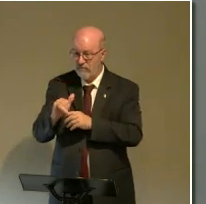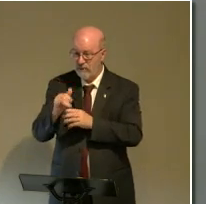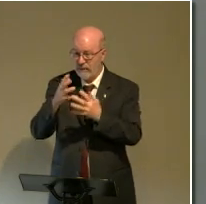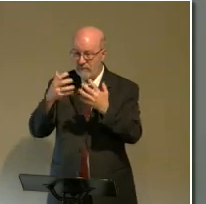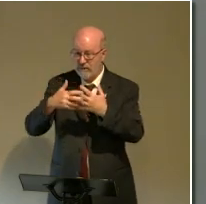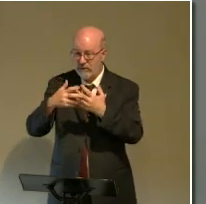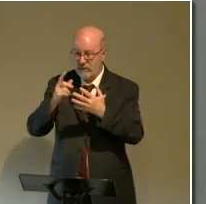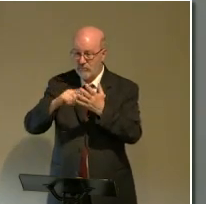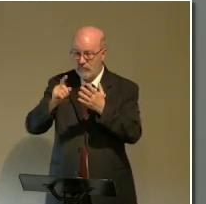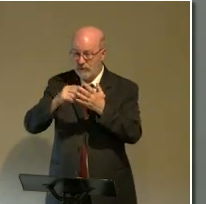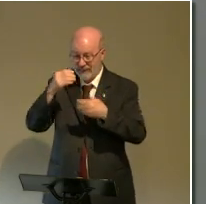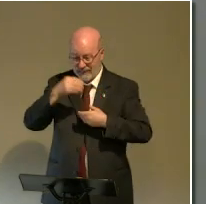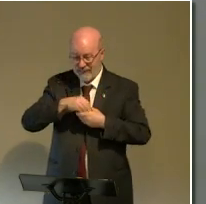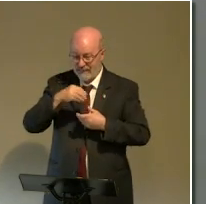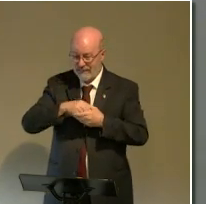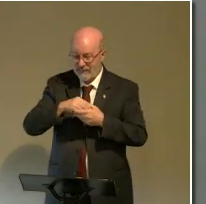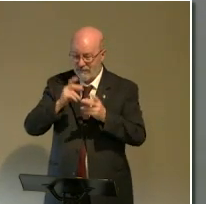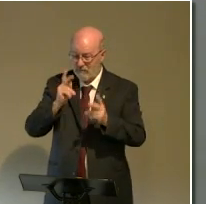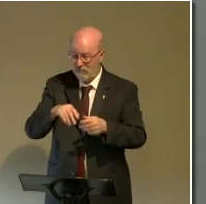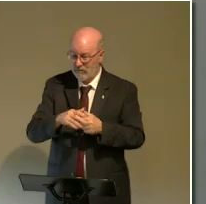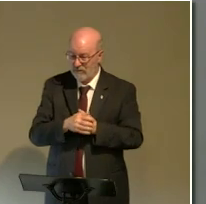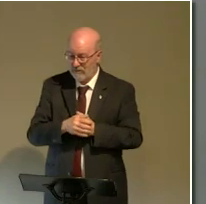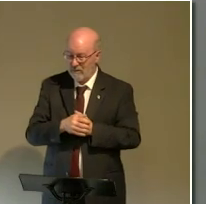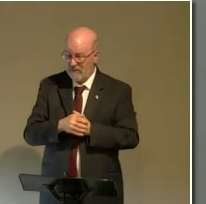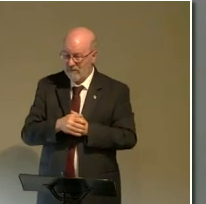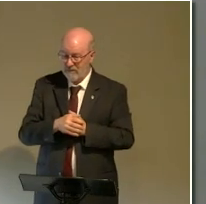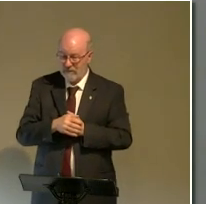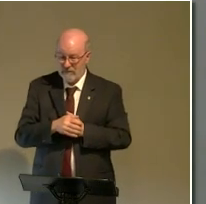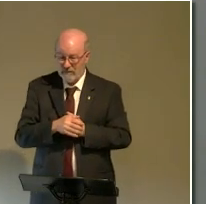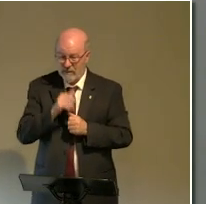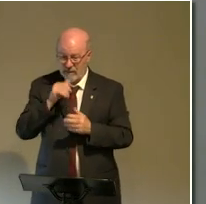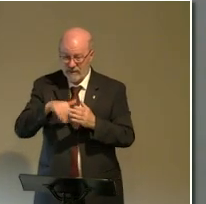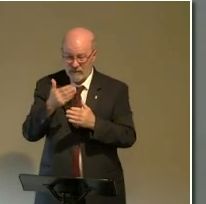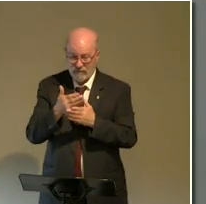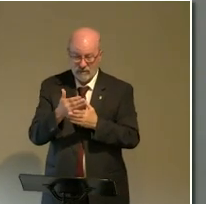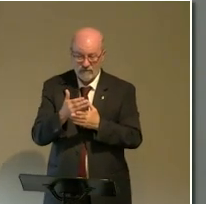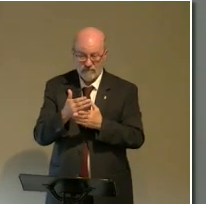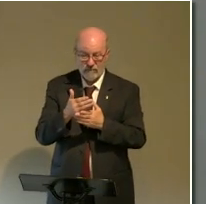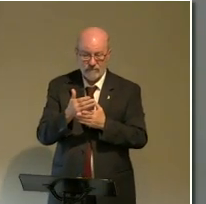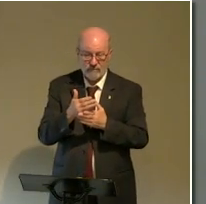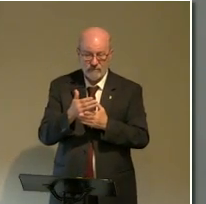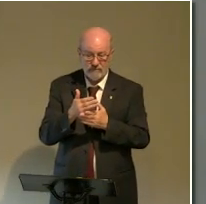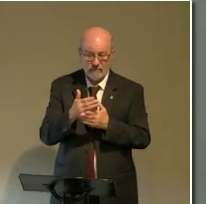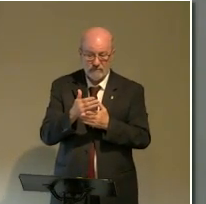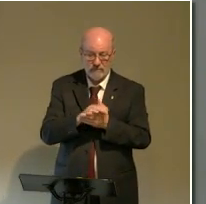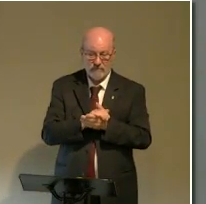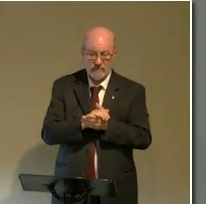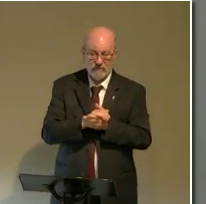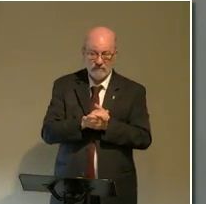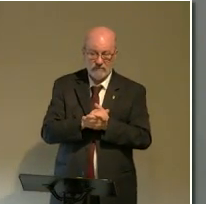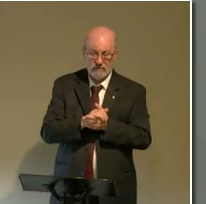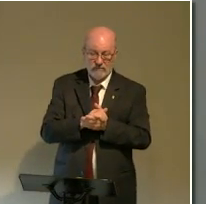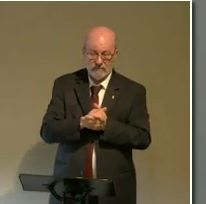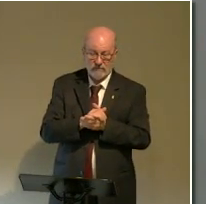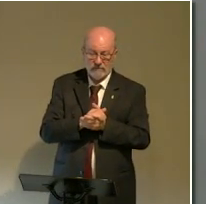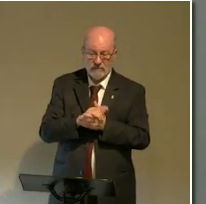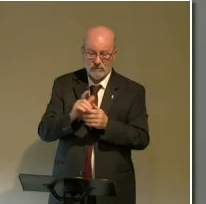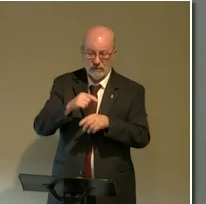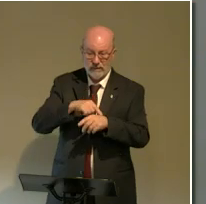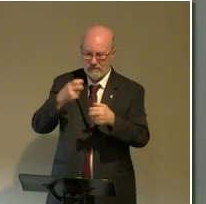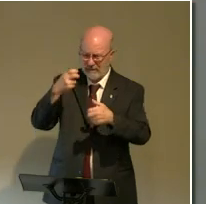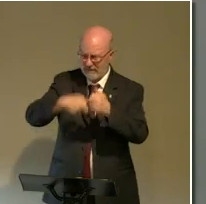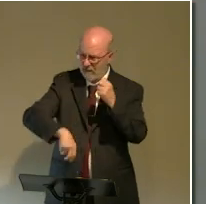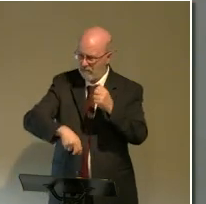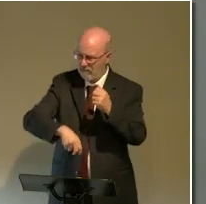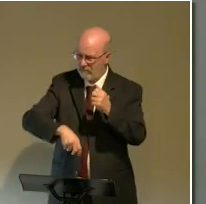the inside of someone, right, instead of the outside, okay? So when times get